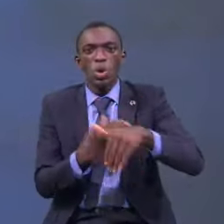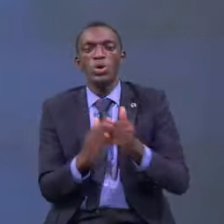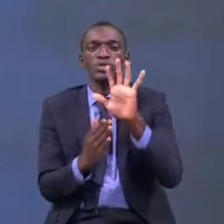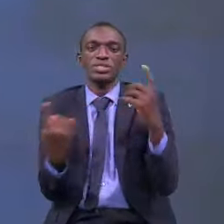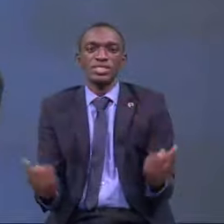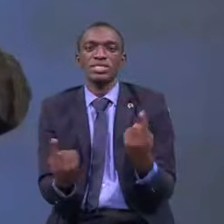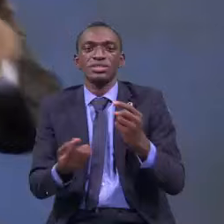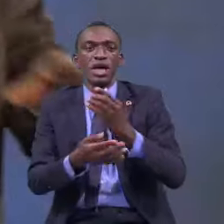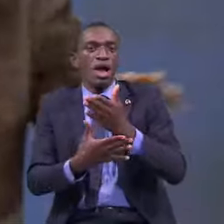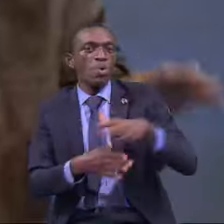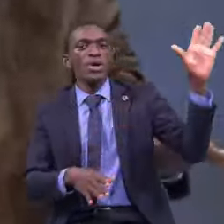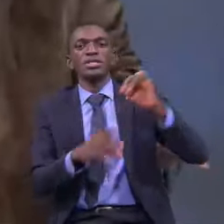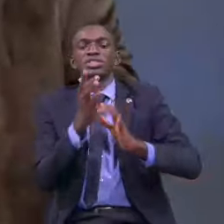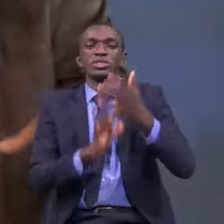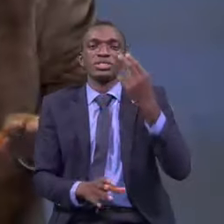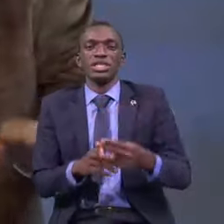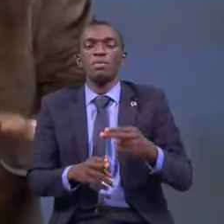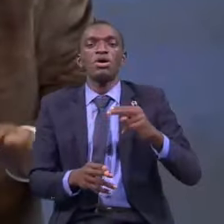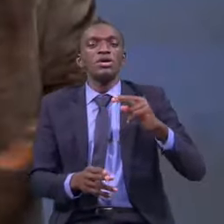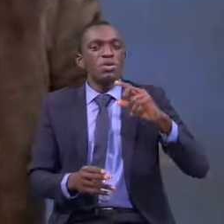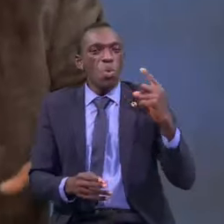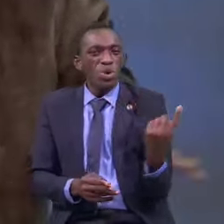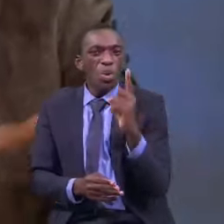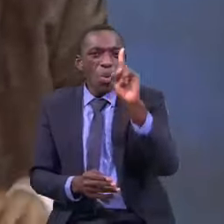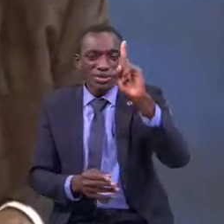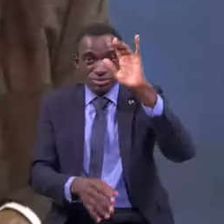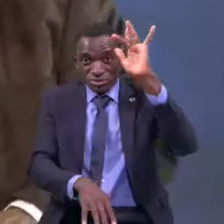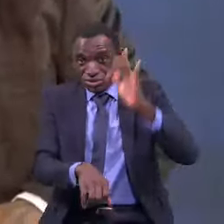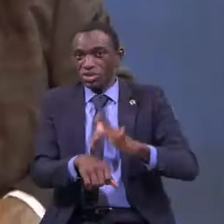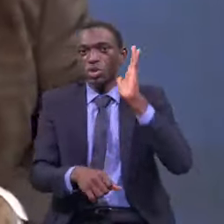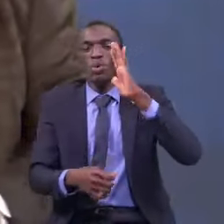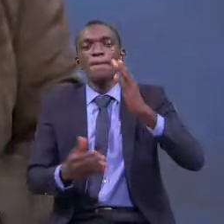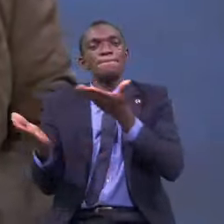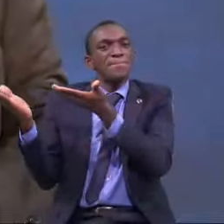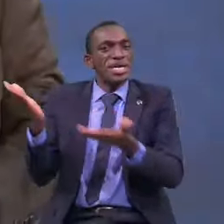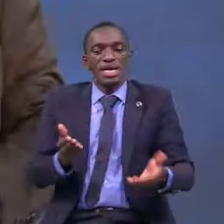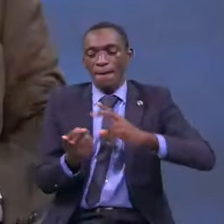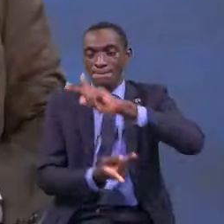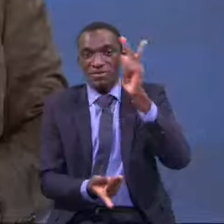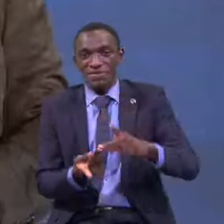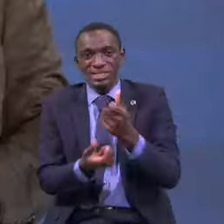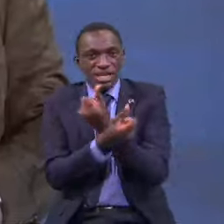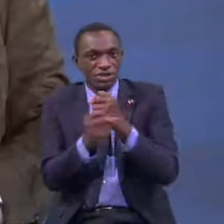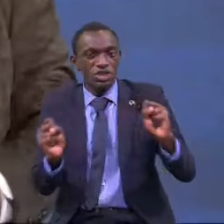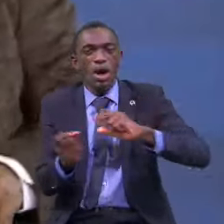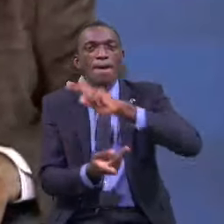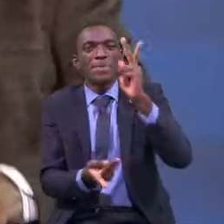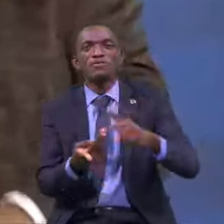A single touch will bring perfect salvation, perfect freedom unto you